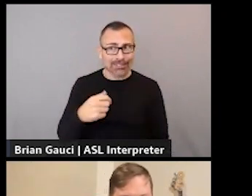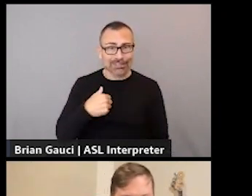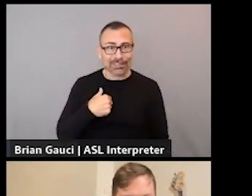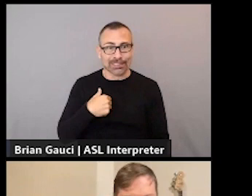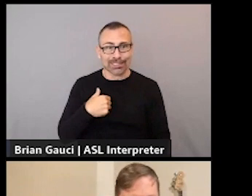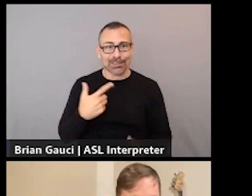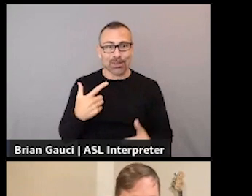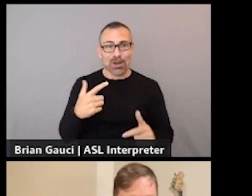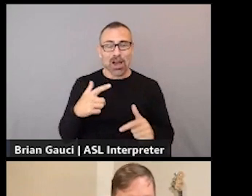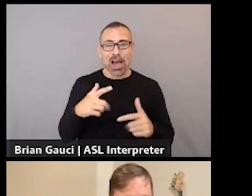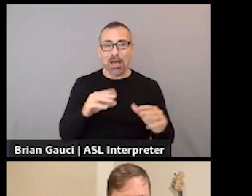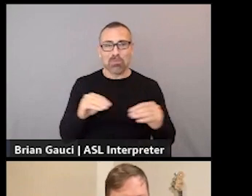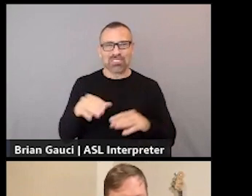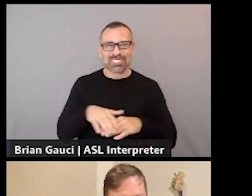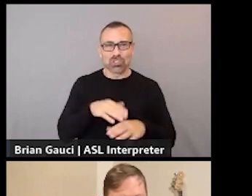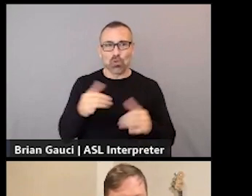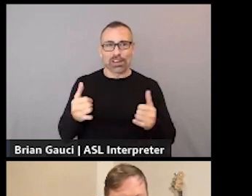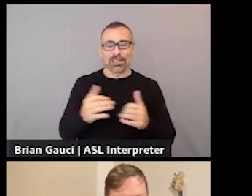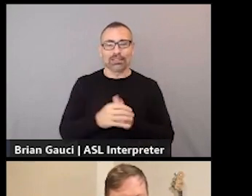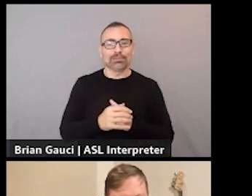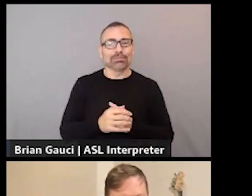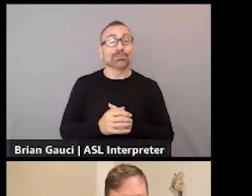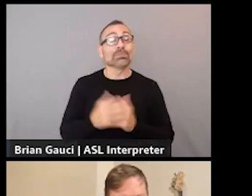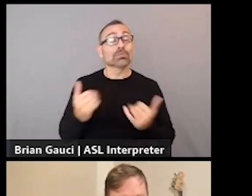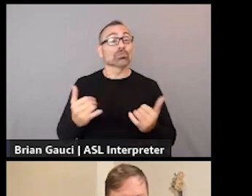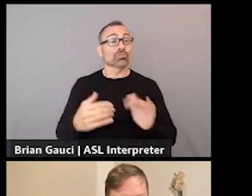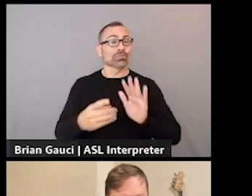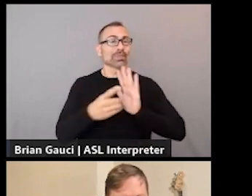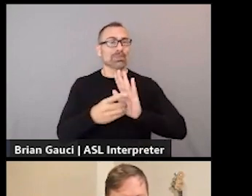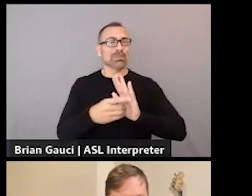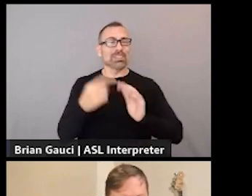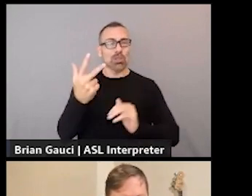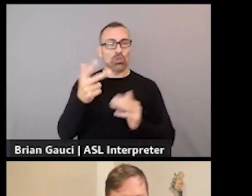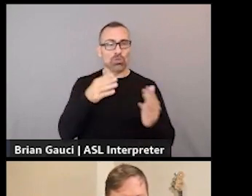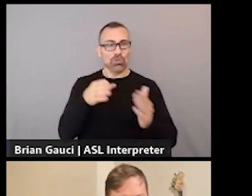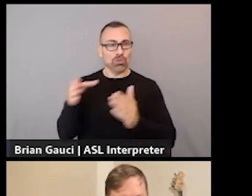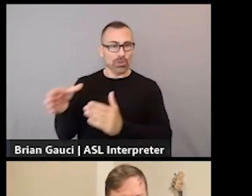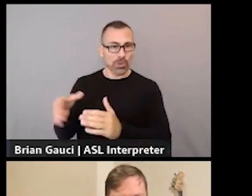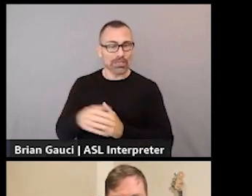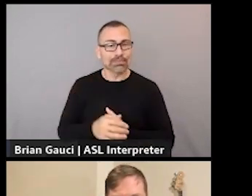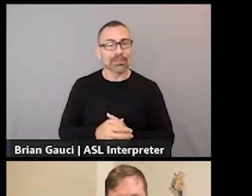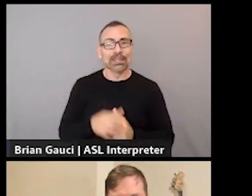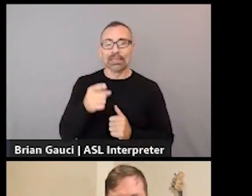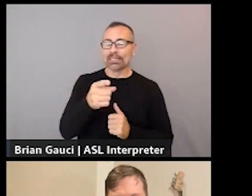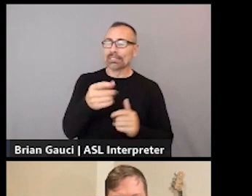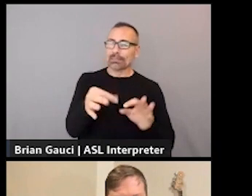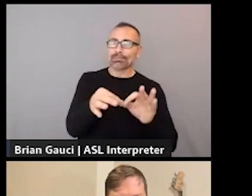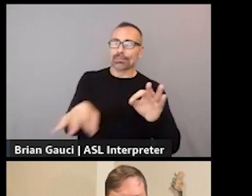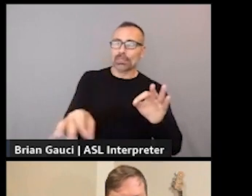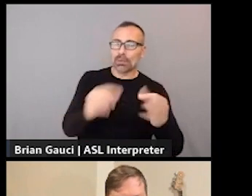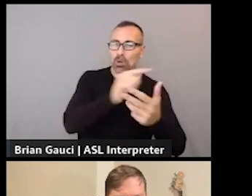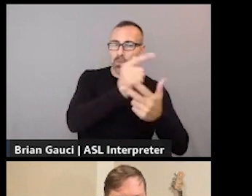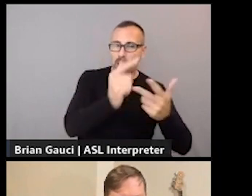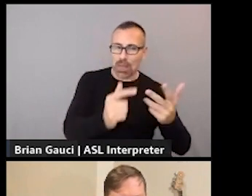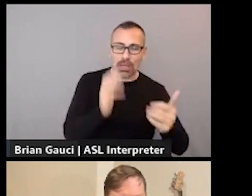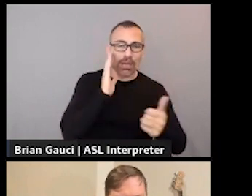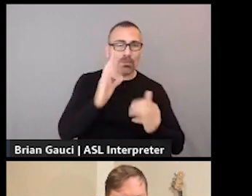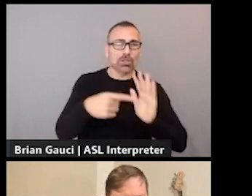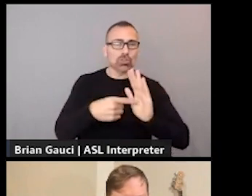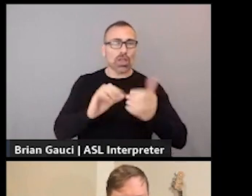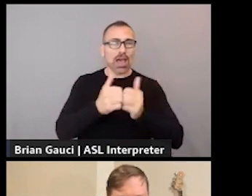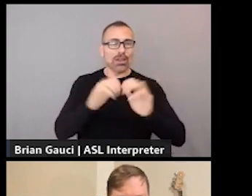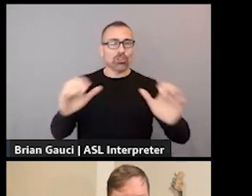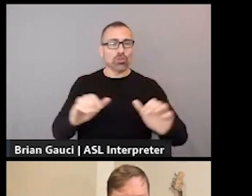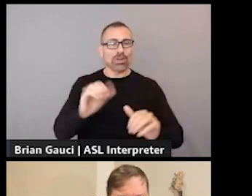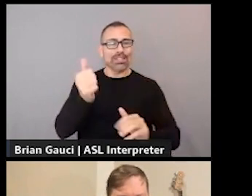here. Yes. I'm going to demo this in 3 ways. And this is a very simple pipeline. And I'm going to show you how to do this in 10 minutes. And you can do